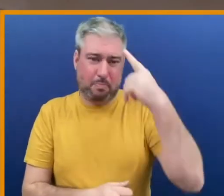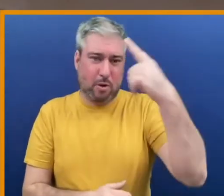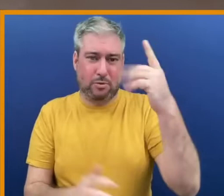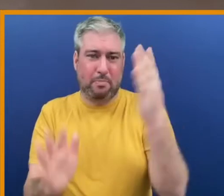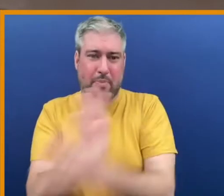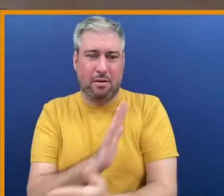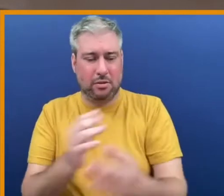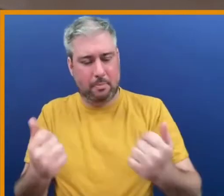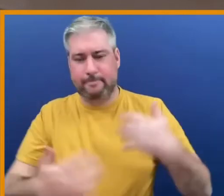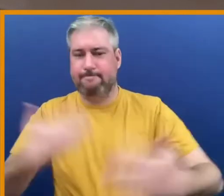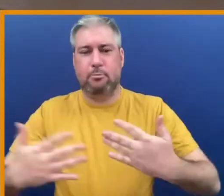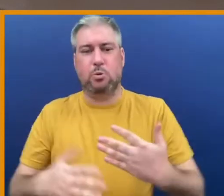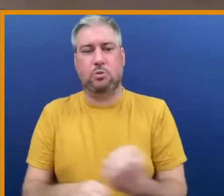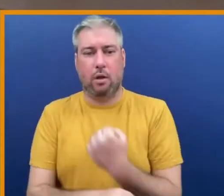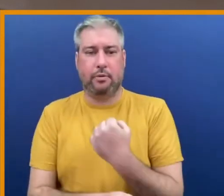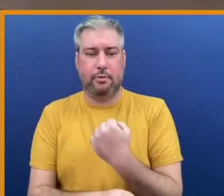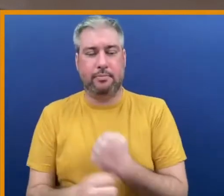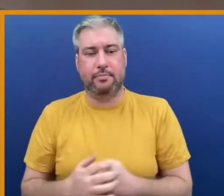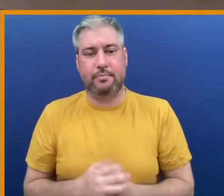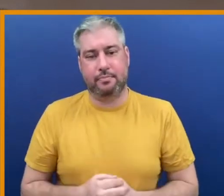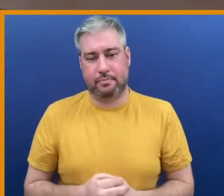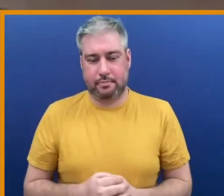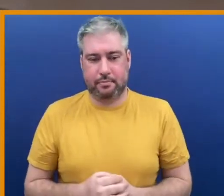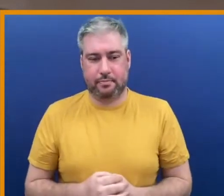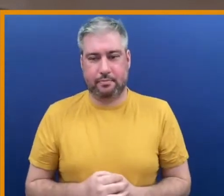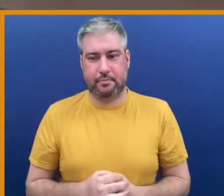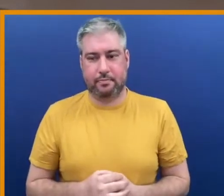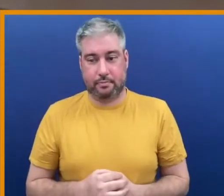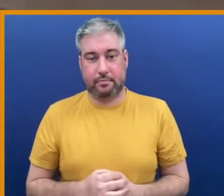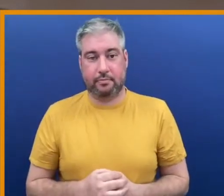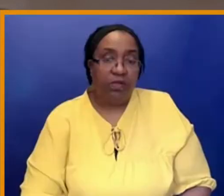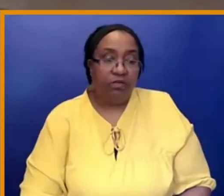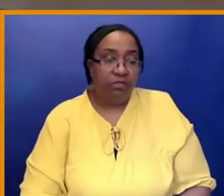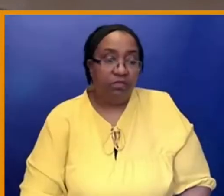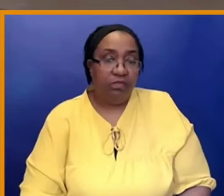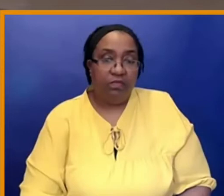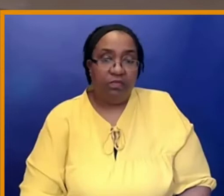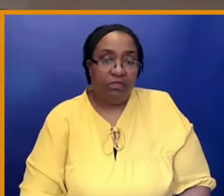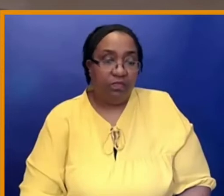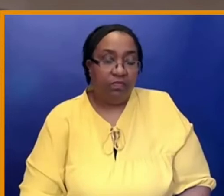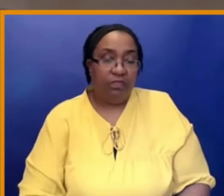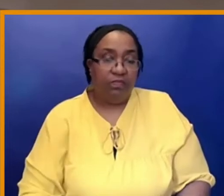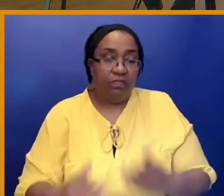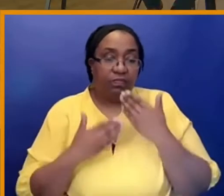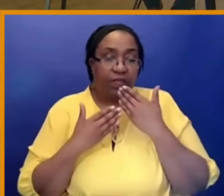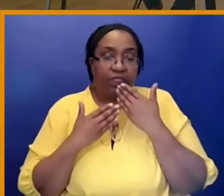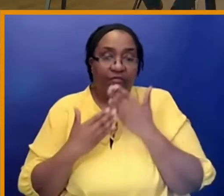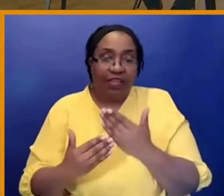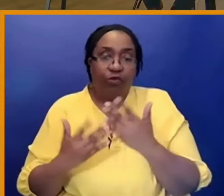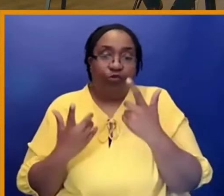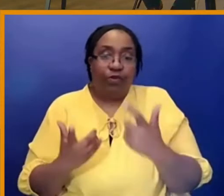Thank you, Pippa. Finally, will Richard Benwell please, I'd like to call Richard